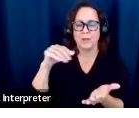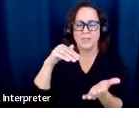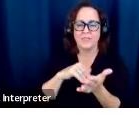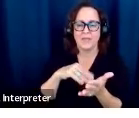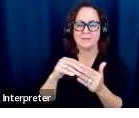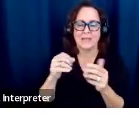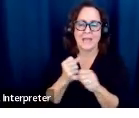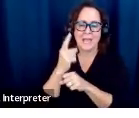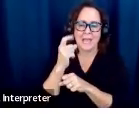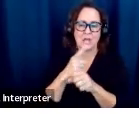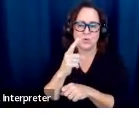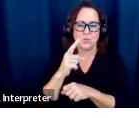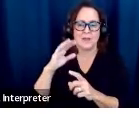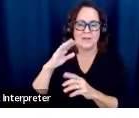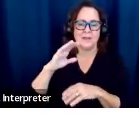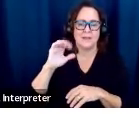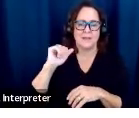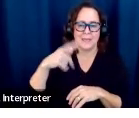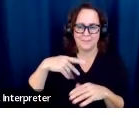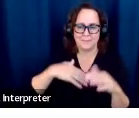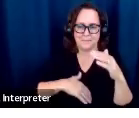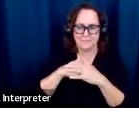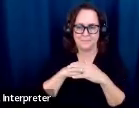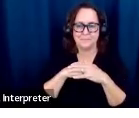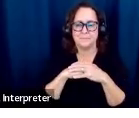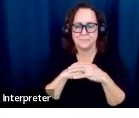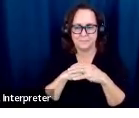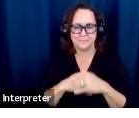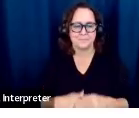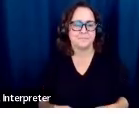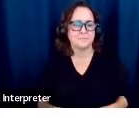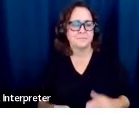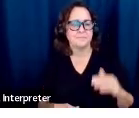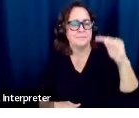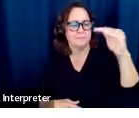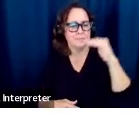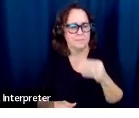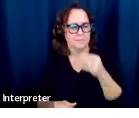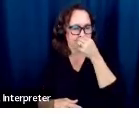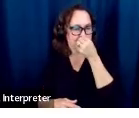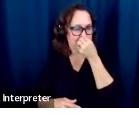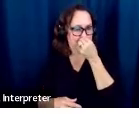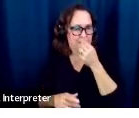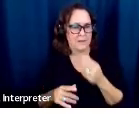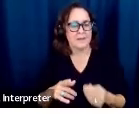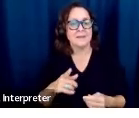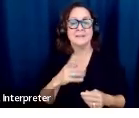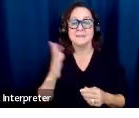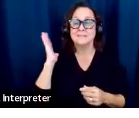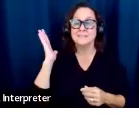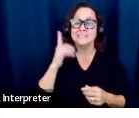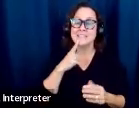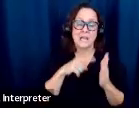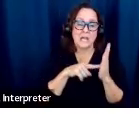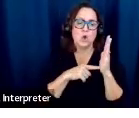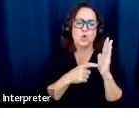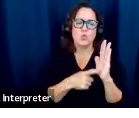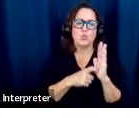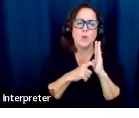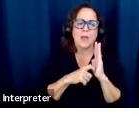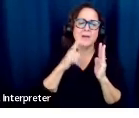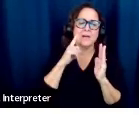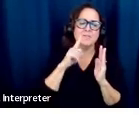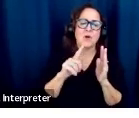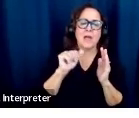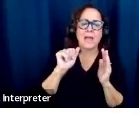set by the legislature for all CSW participants. KDADS has also removed the requirement for providers of assistive